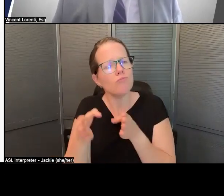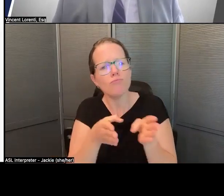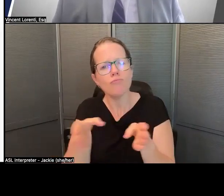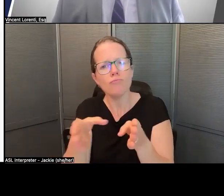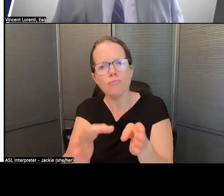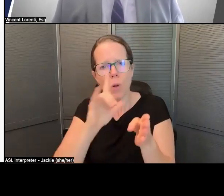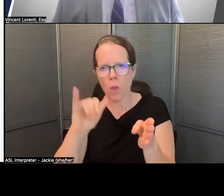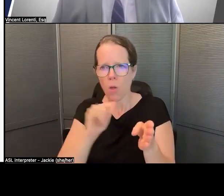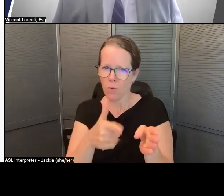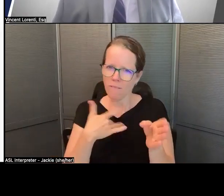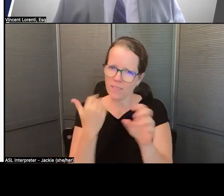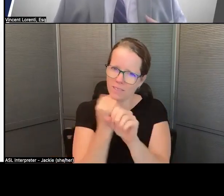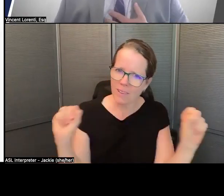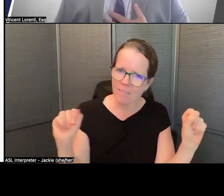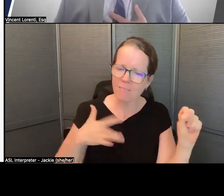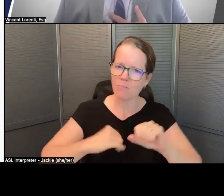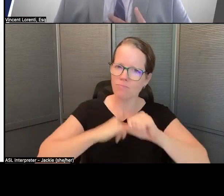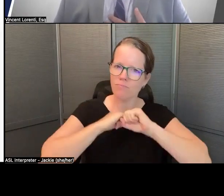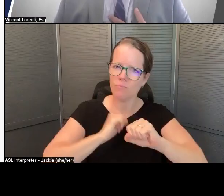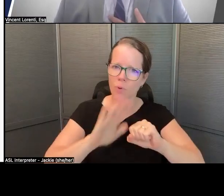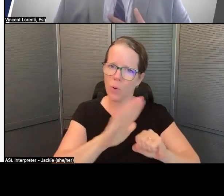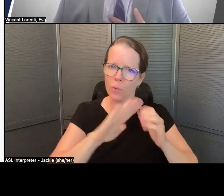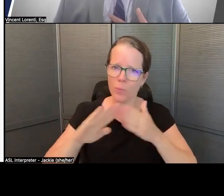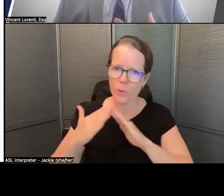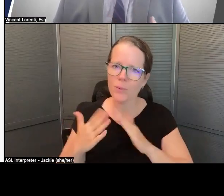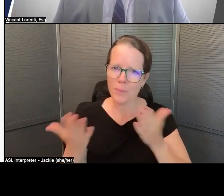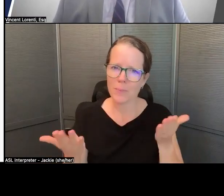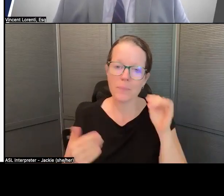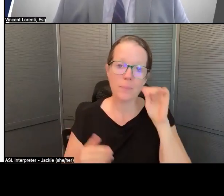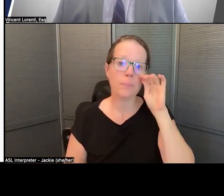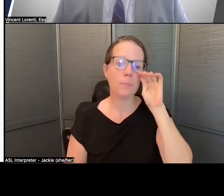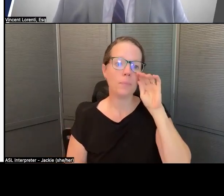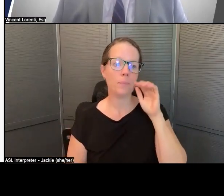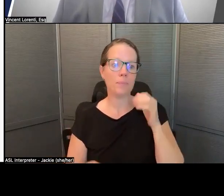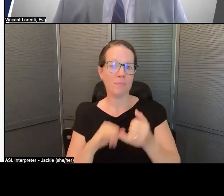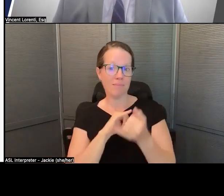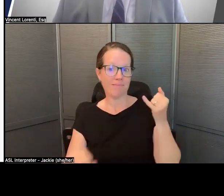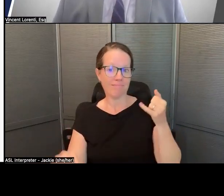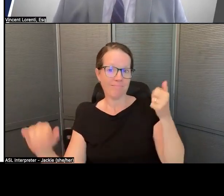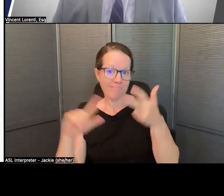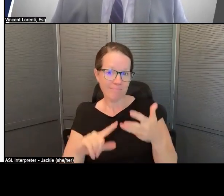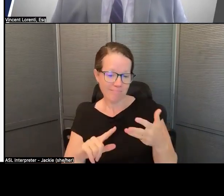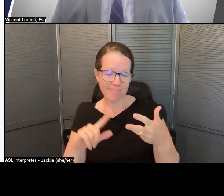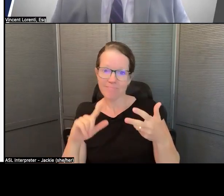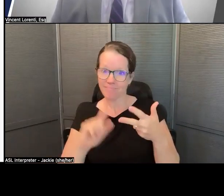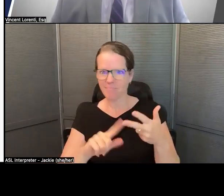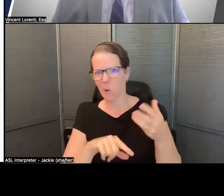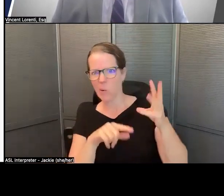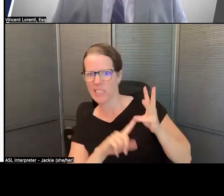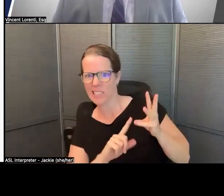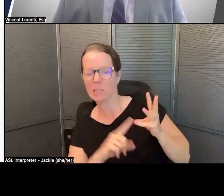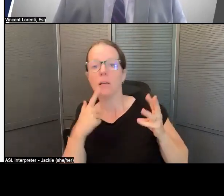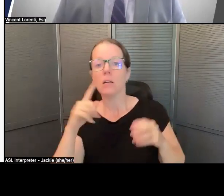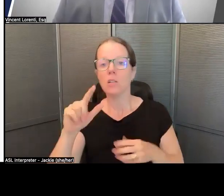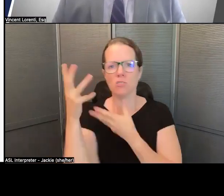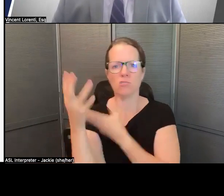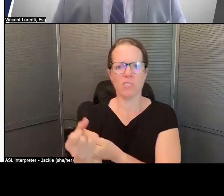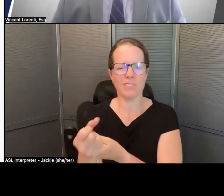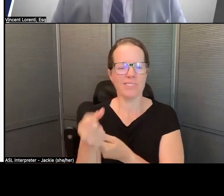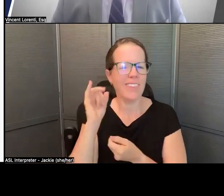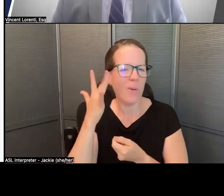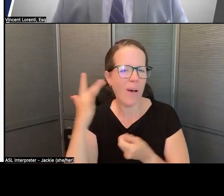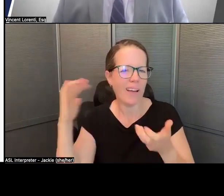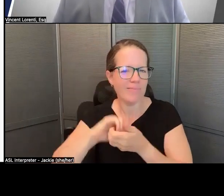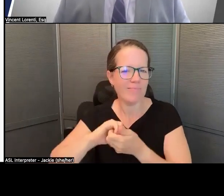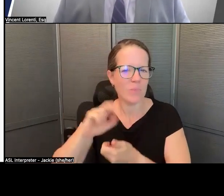finally, we want to build trust. That's very much why, or partly why we work with UMass Chan Medical School, to make sure that